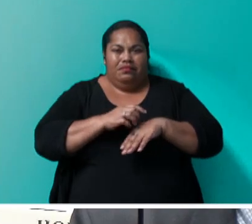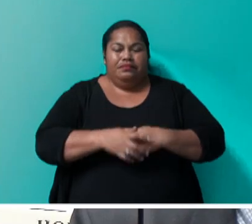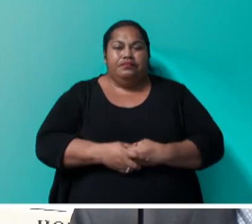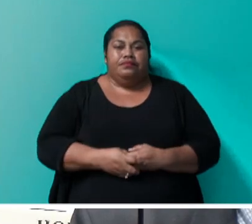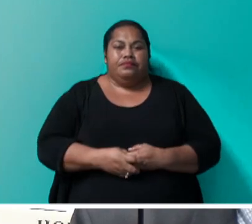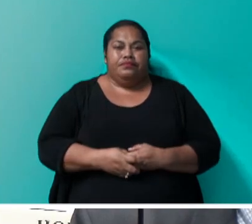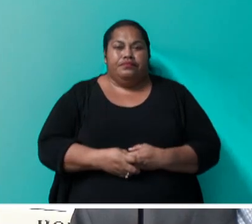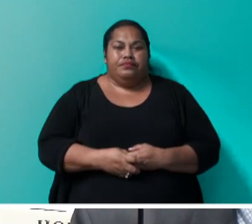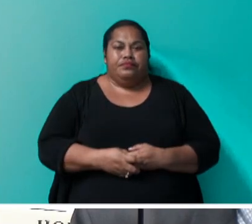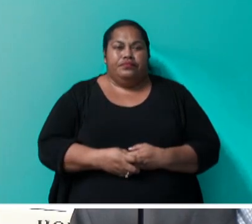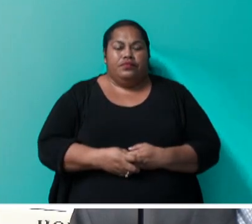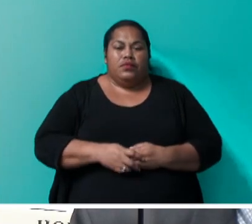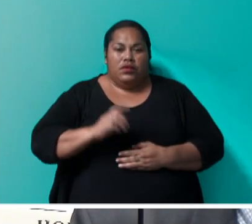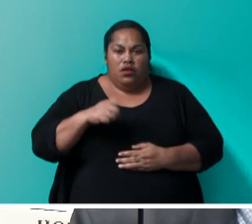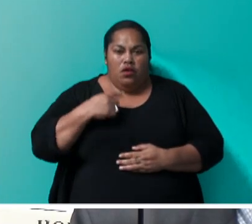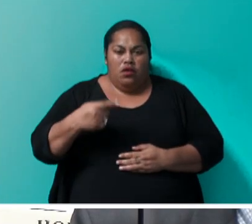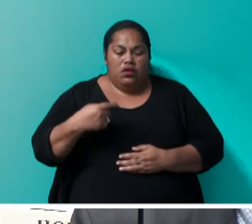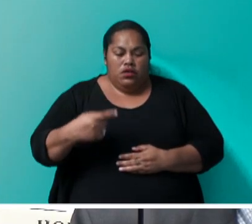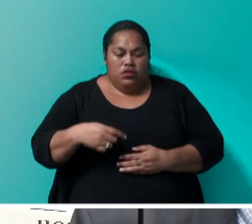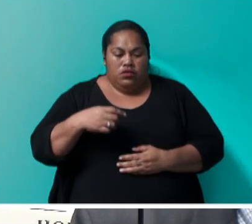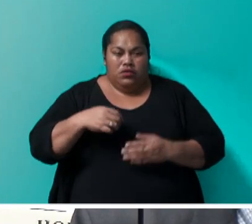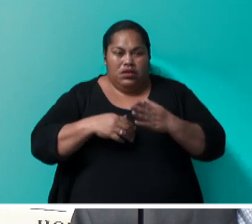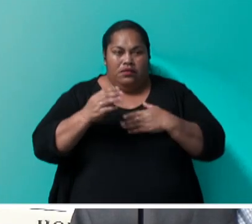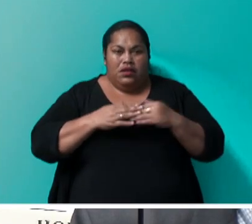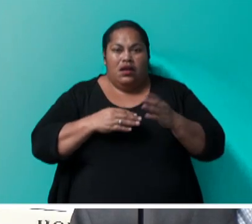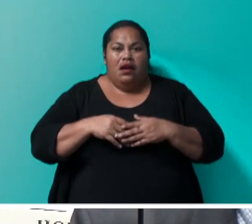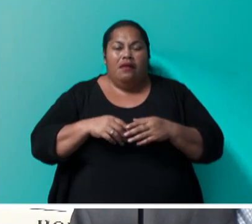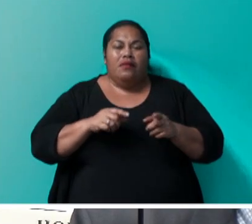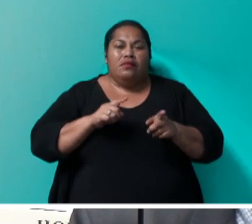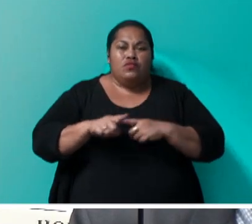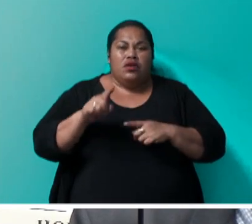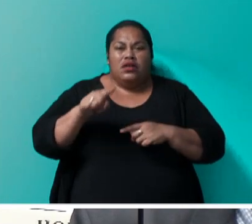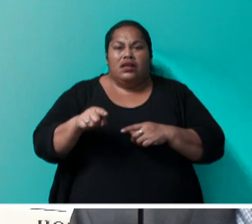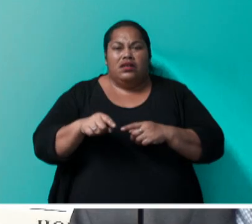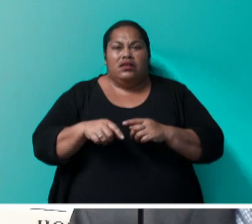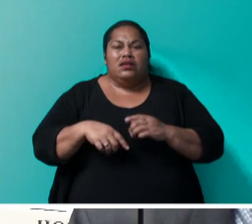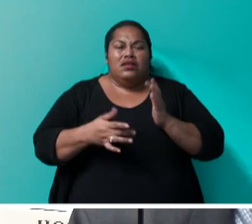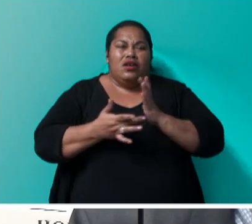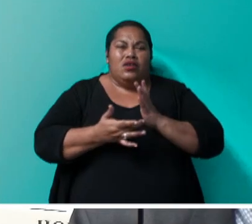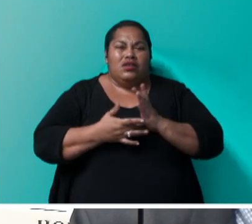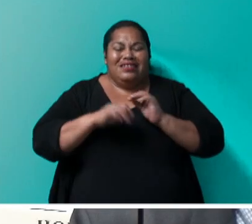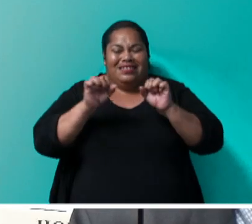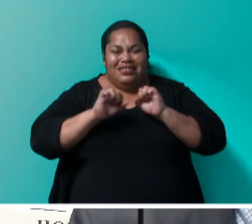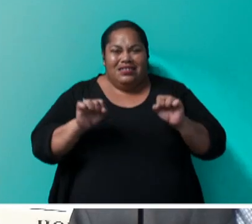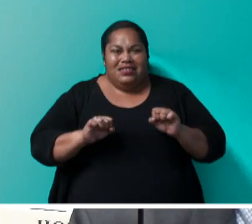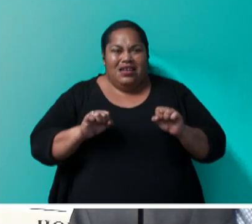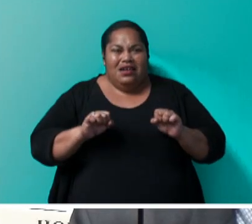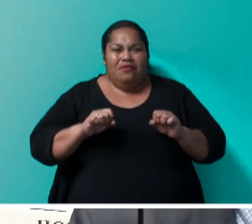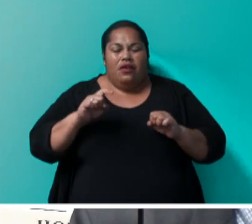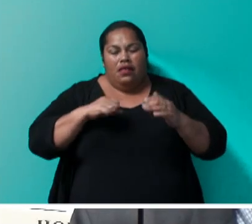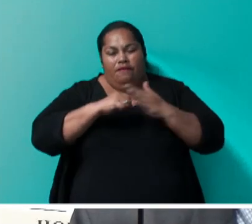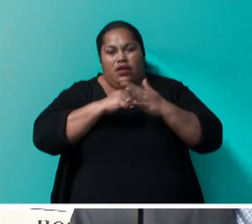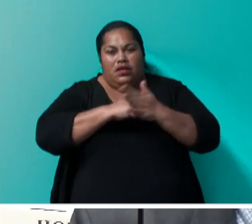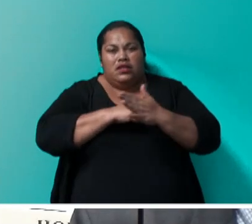through this continued infrastructure upgrades and adoption of modern technology-driven system, we are laying the foundation for a